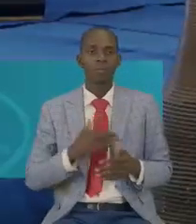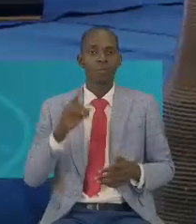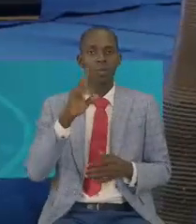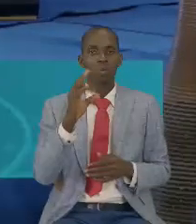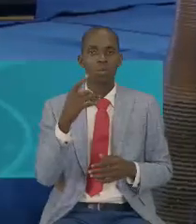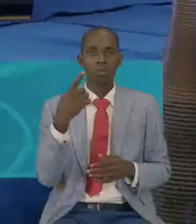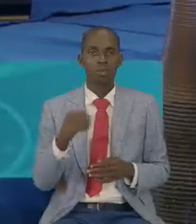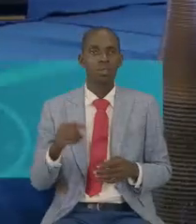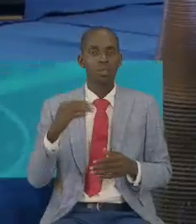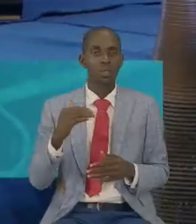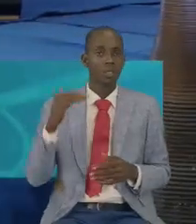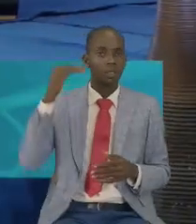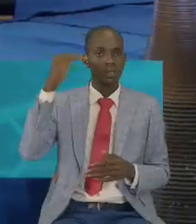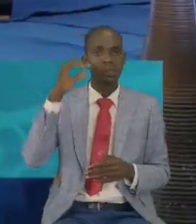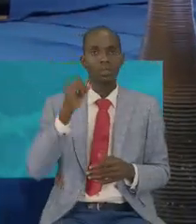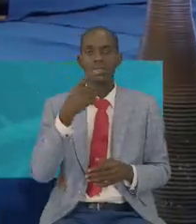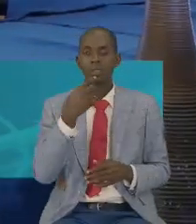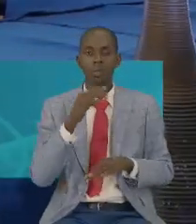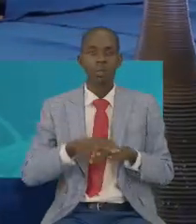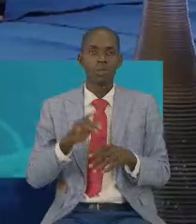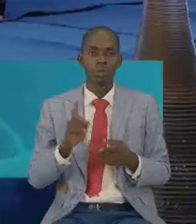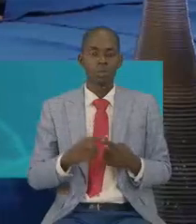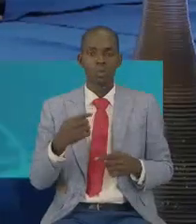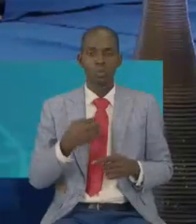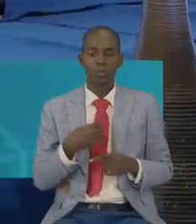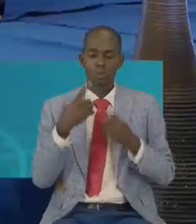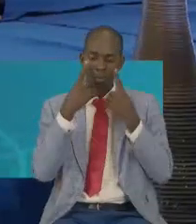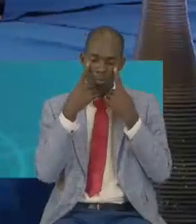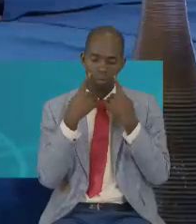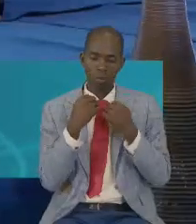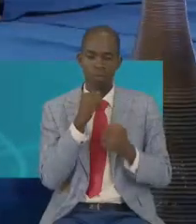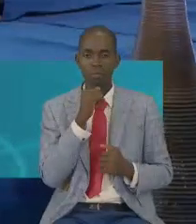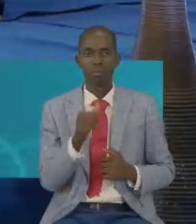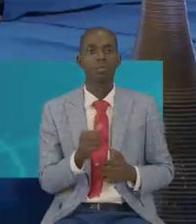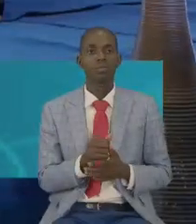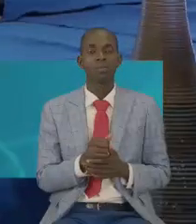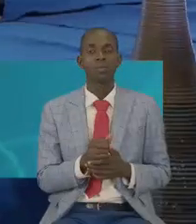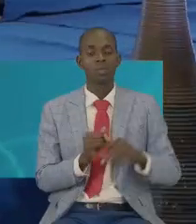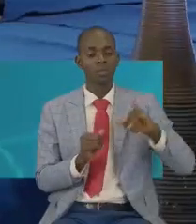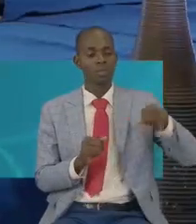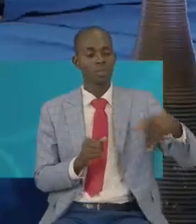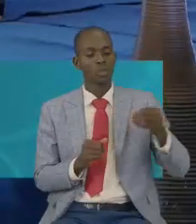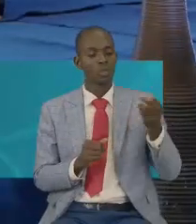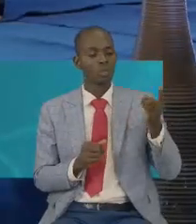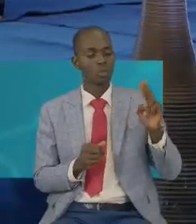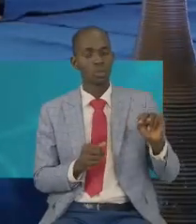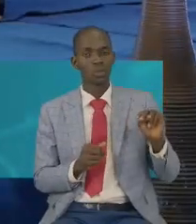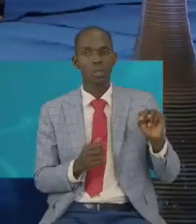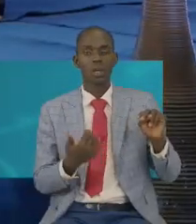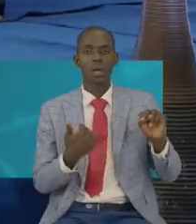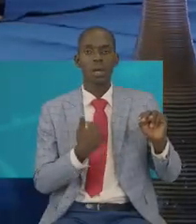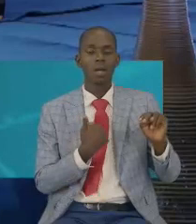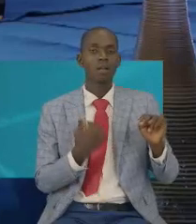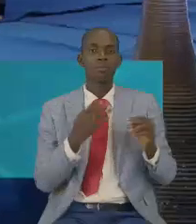weep not. John had been on the other side. He